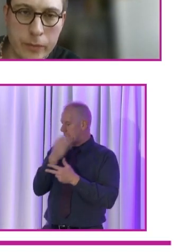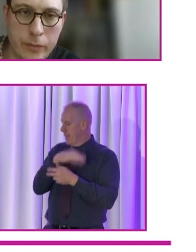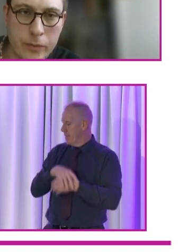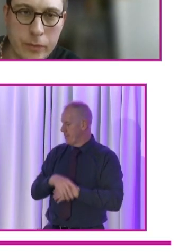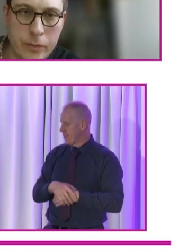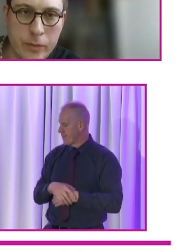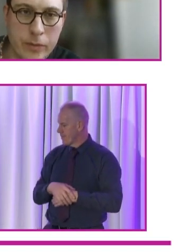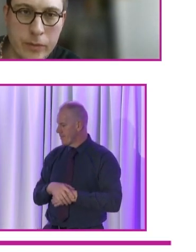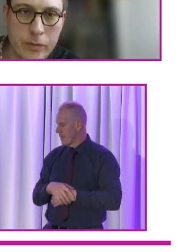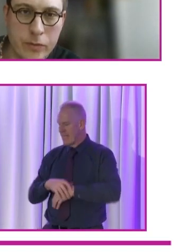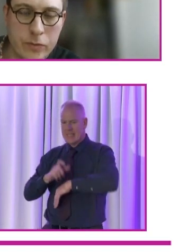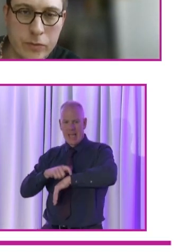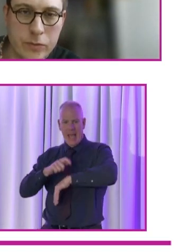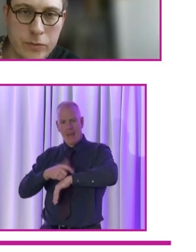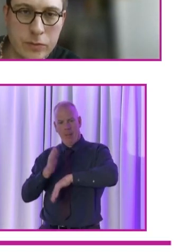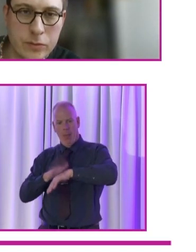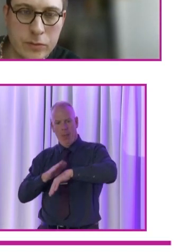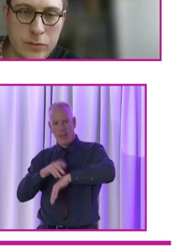One more.